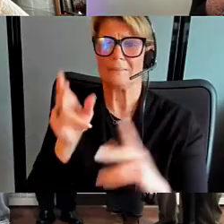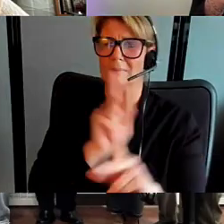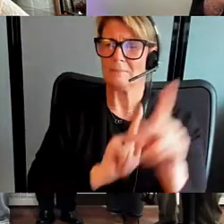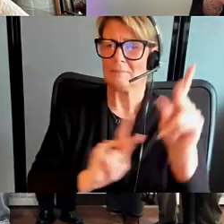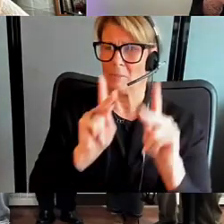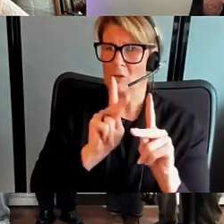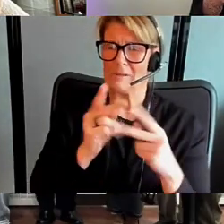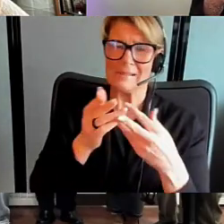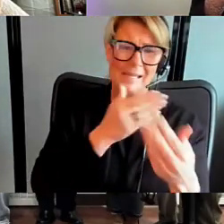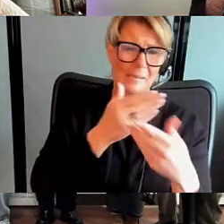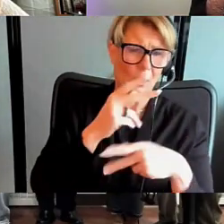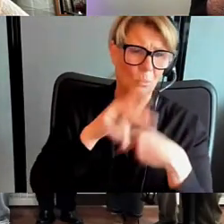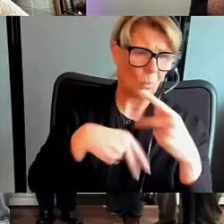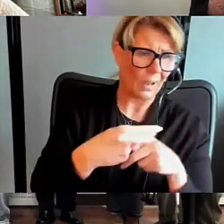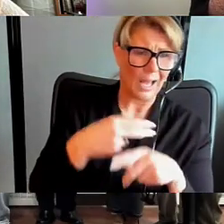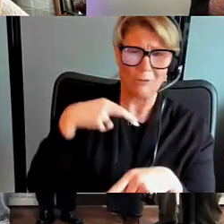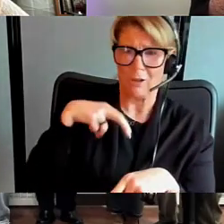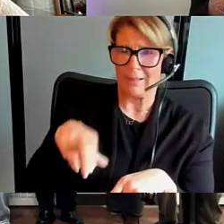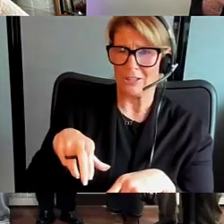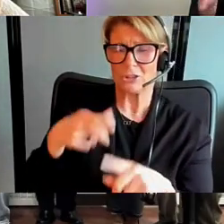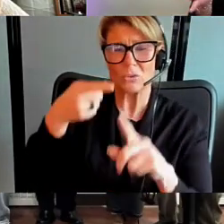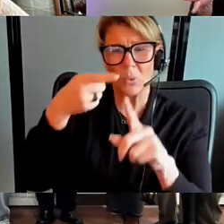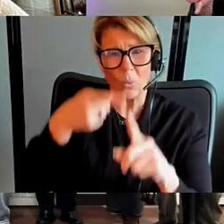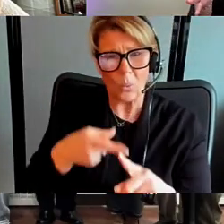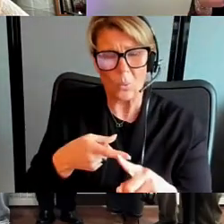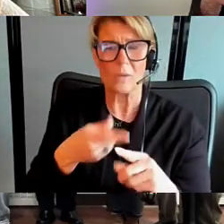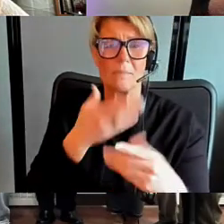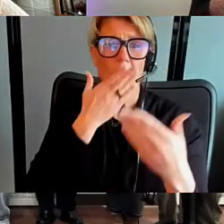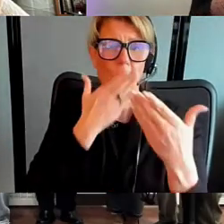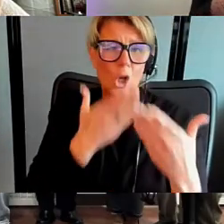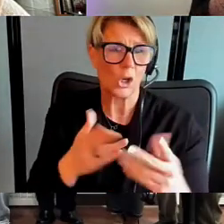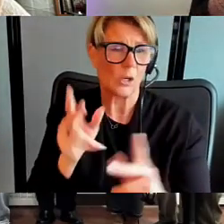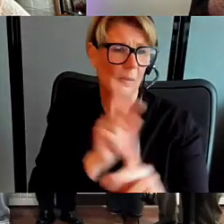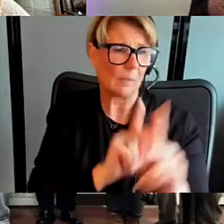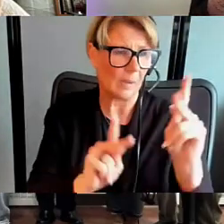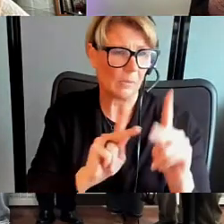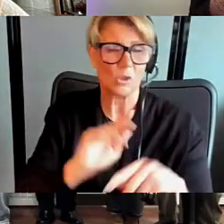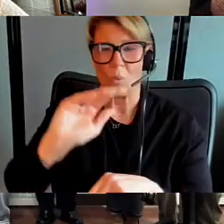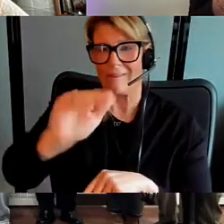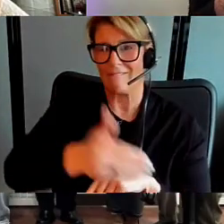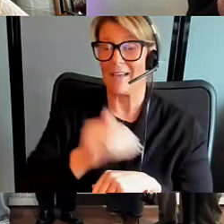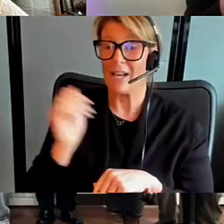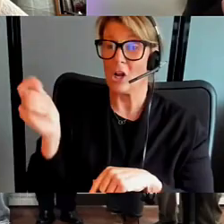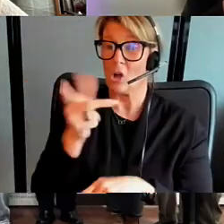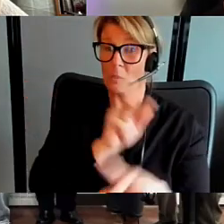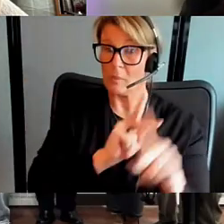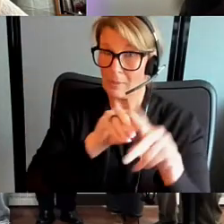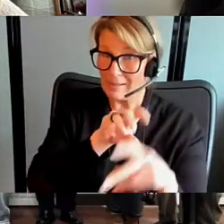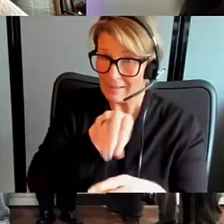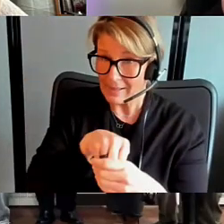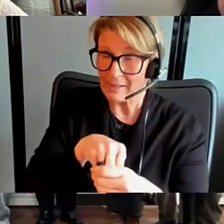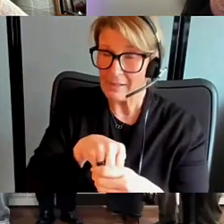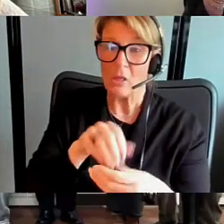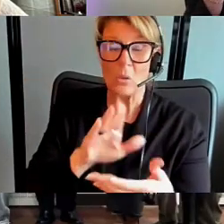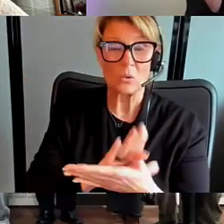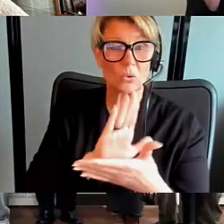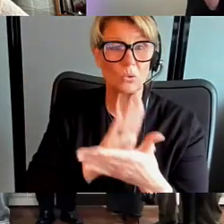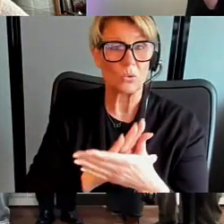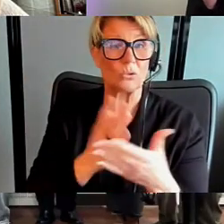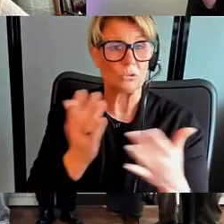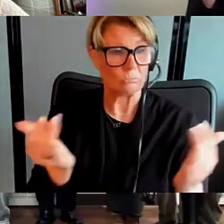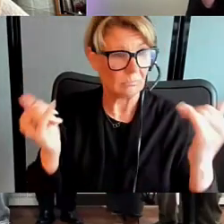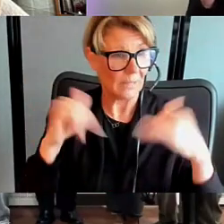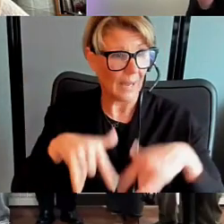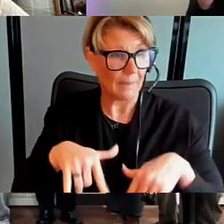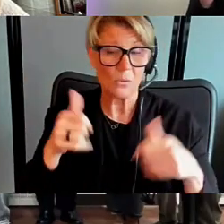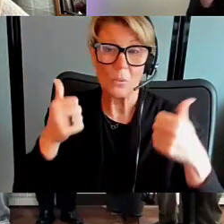good person, and we always invite everybody in the school to join in on any of our events. So this